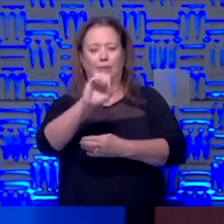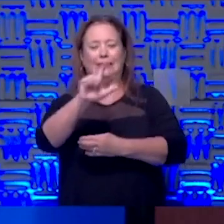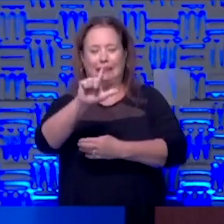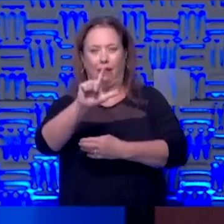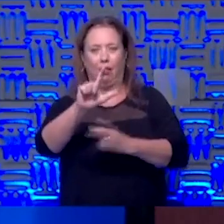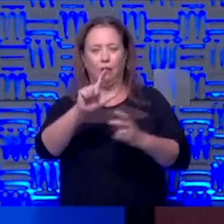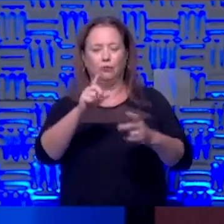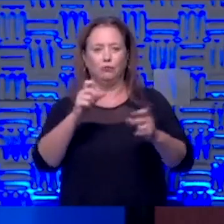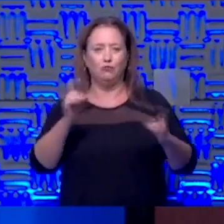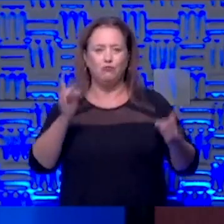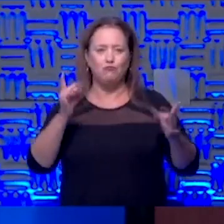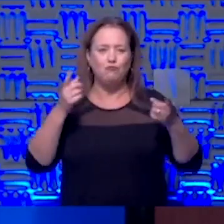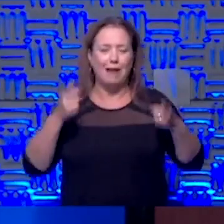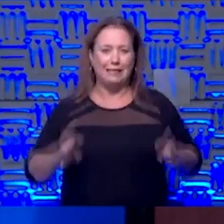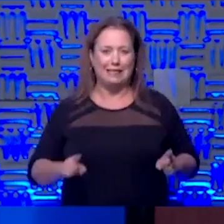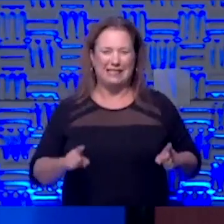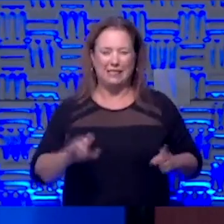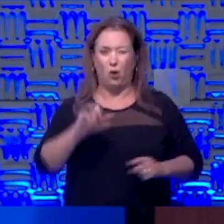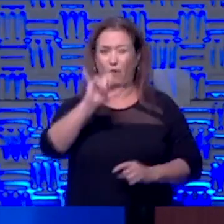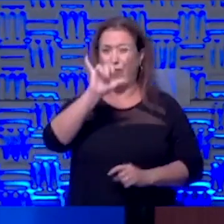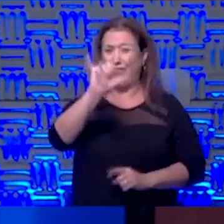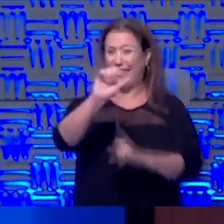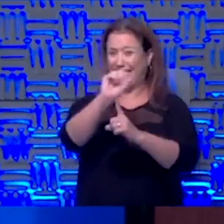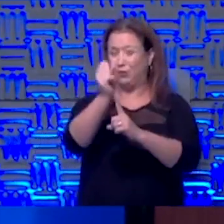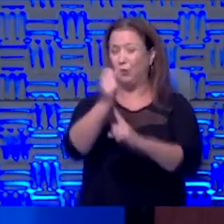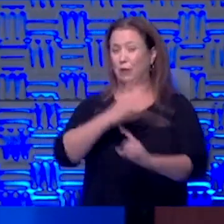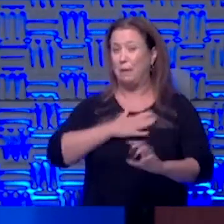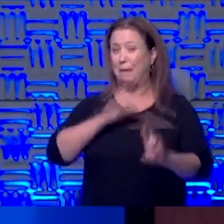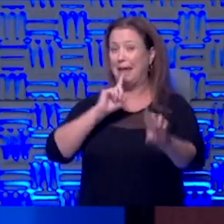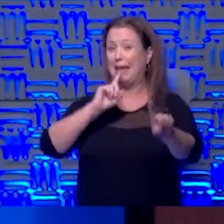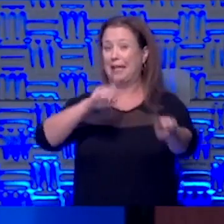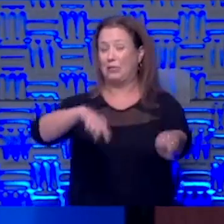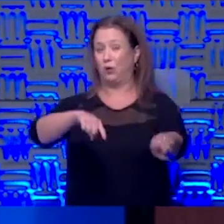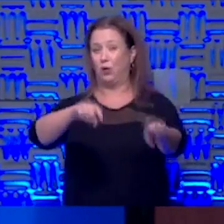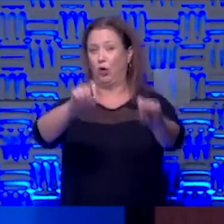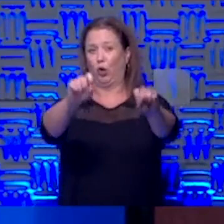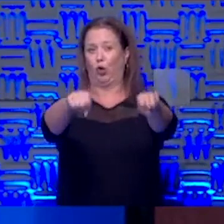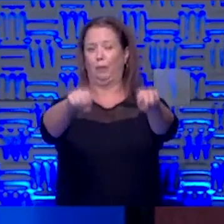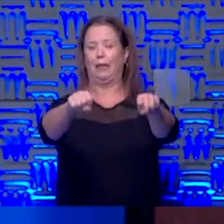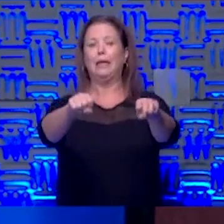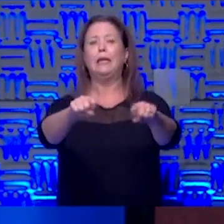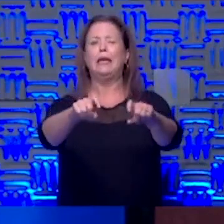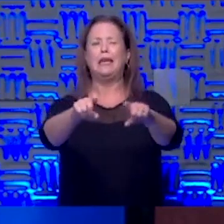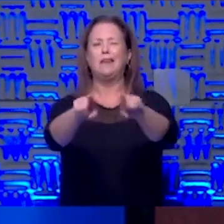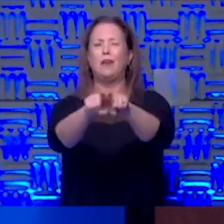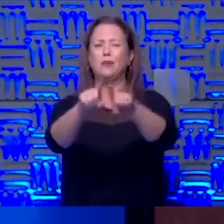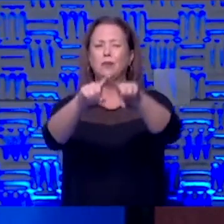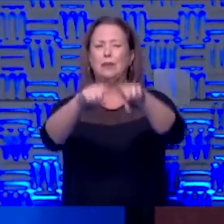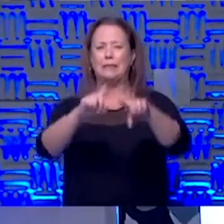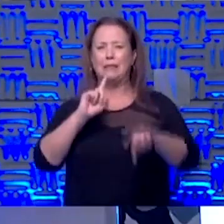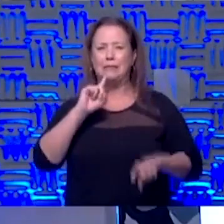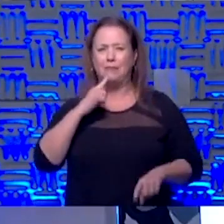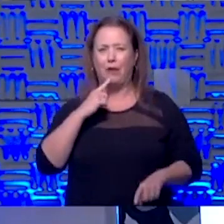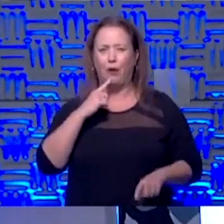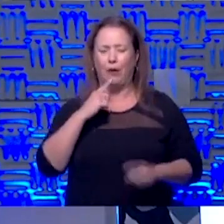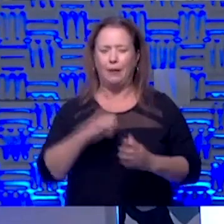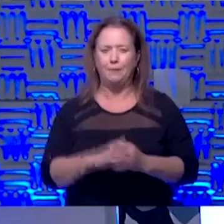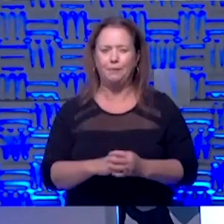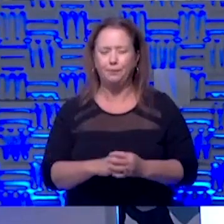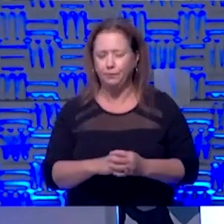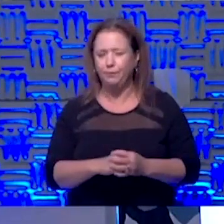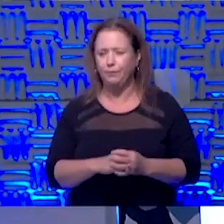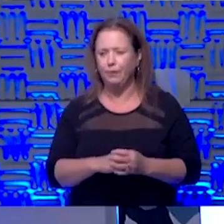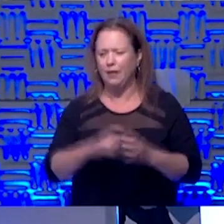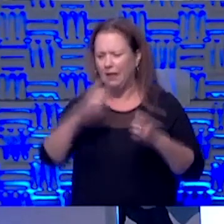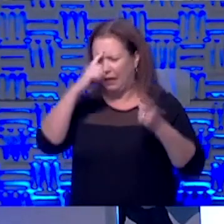disorders as well. So I think in that situation, the answer would be that could, depending on the severity of the disease, Dana. Yeah, I would agree. I did